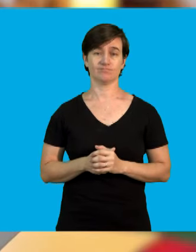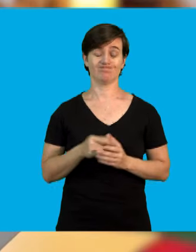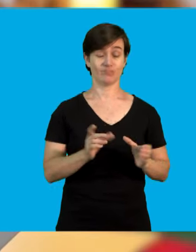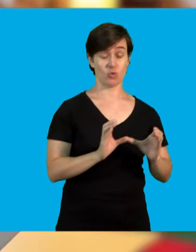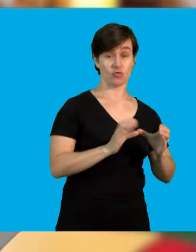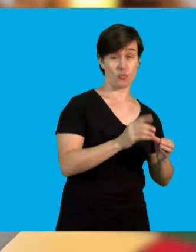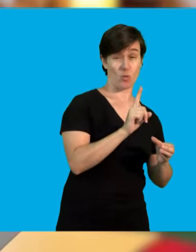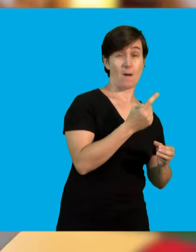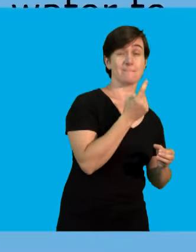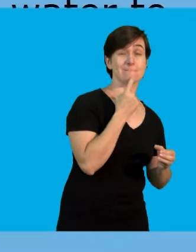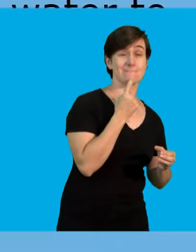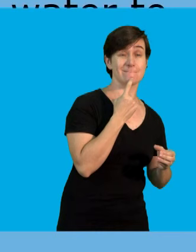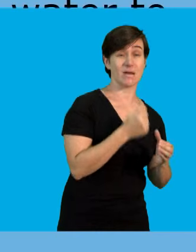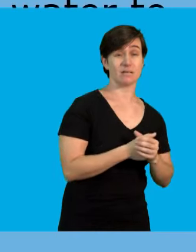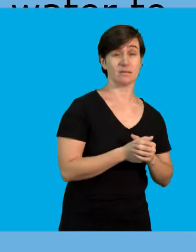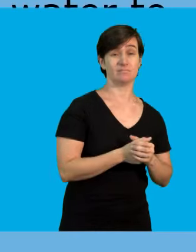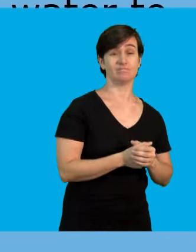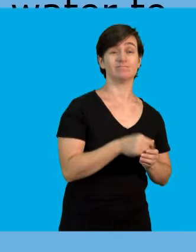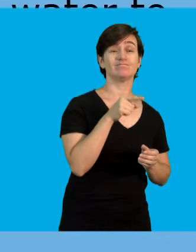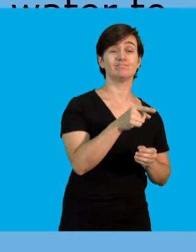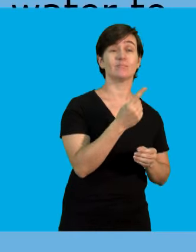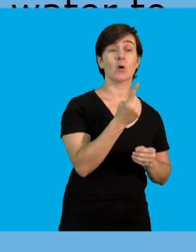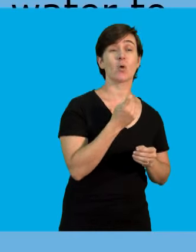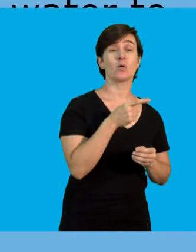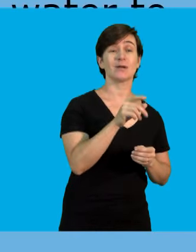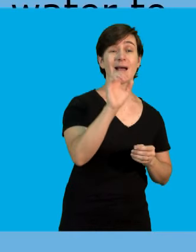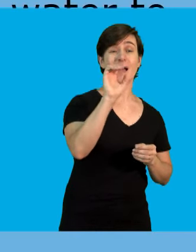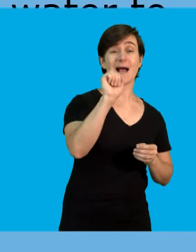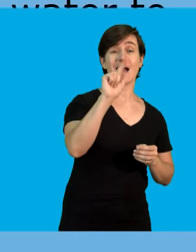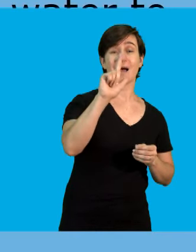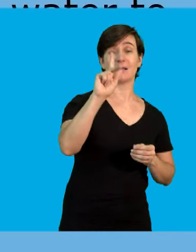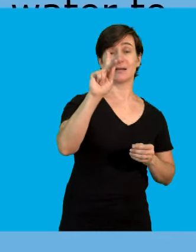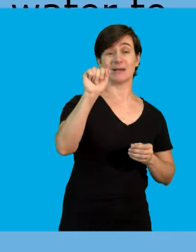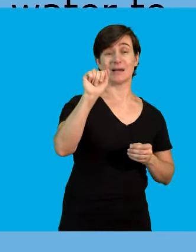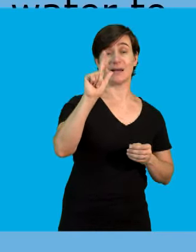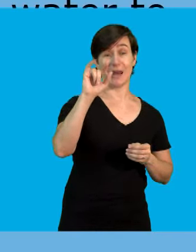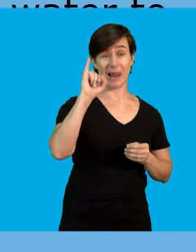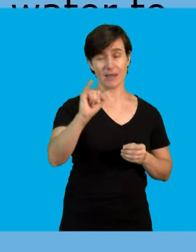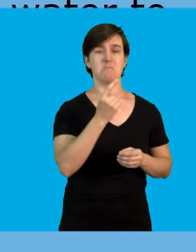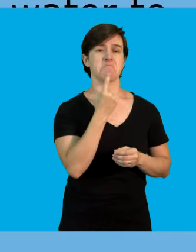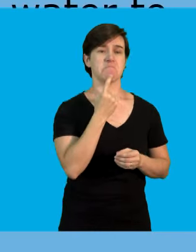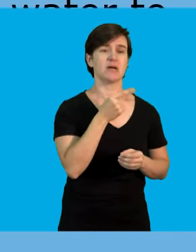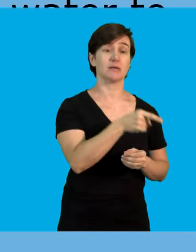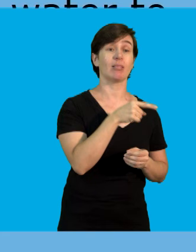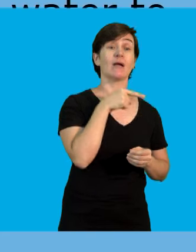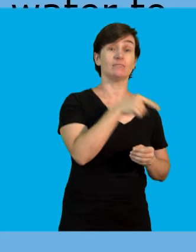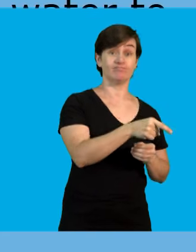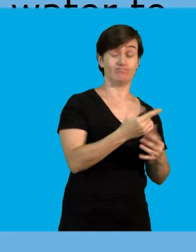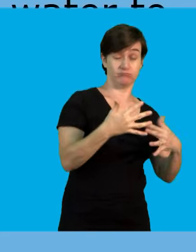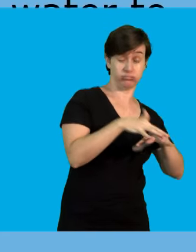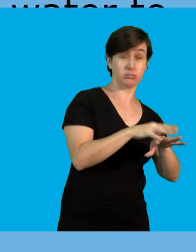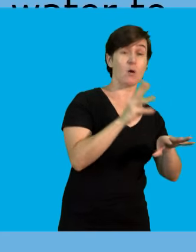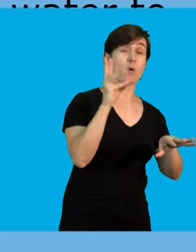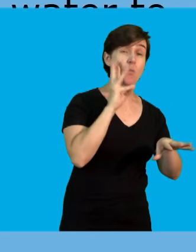Furthermore, the group 1 metals, as we have said, these ones, they are called our alkali metals. So they react violently with